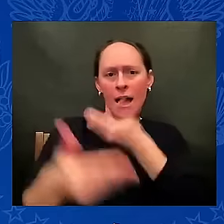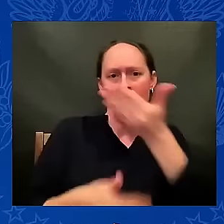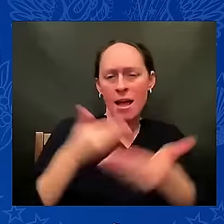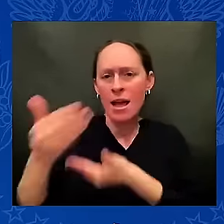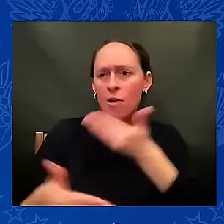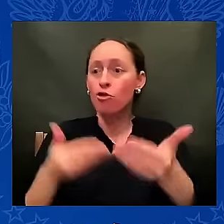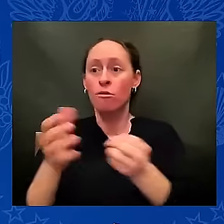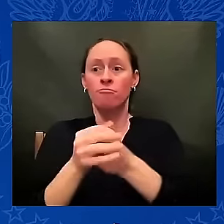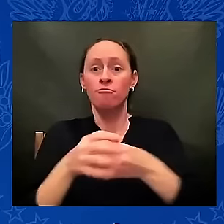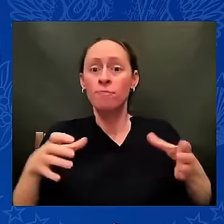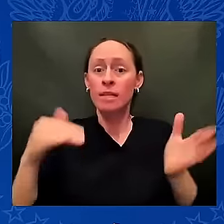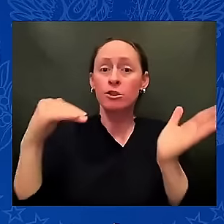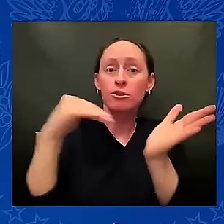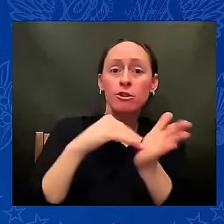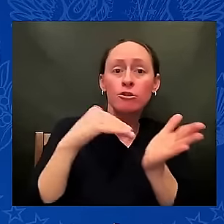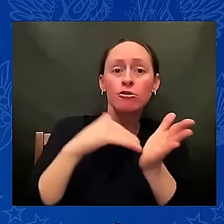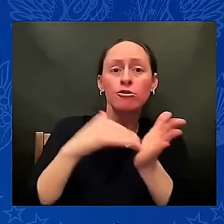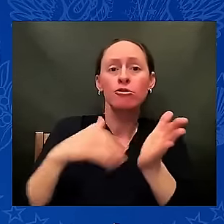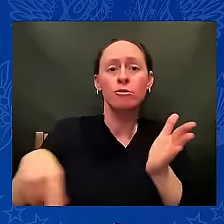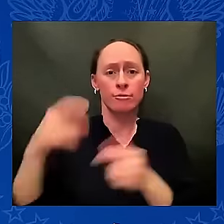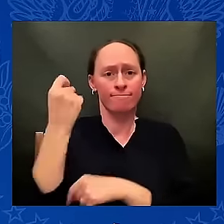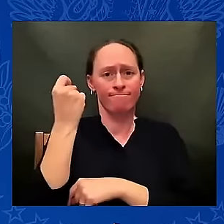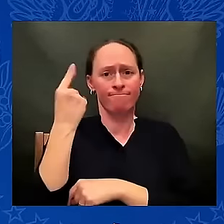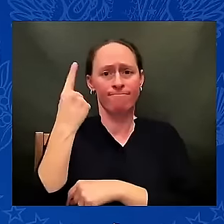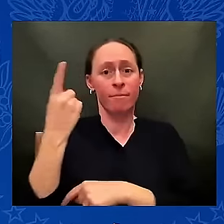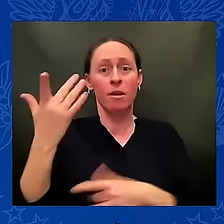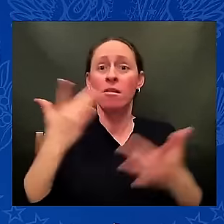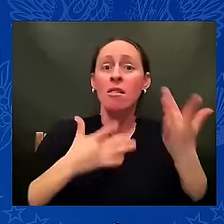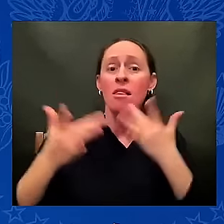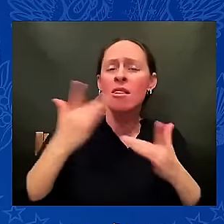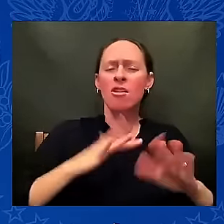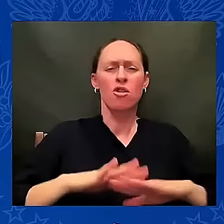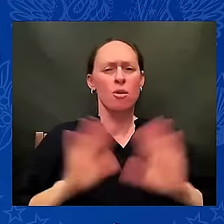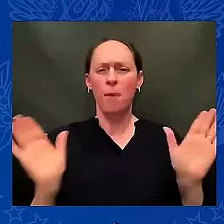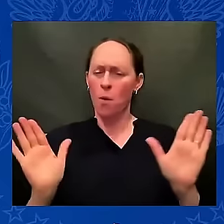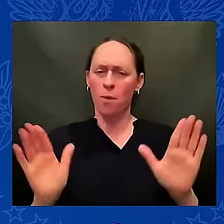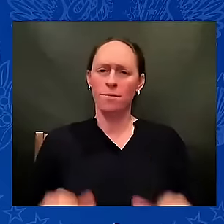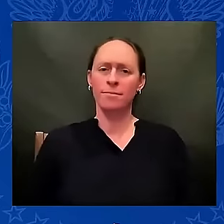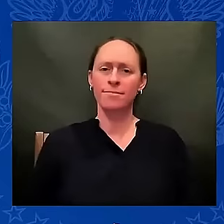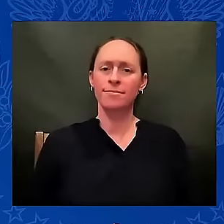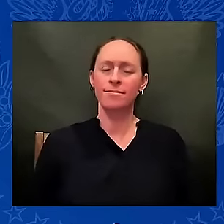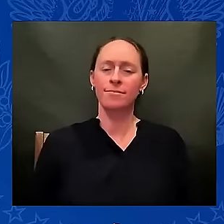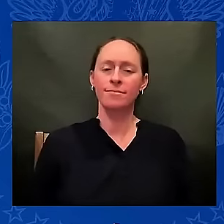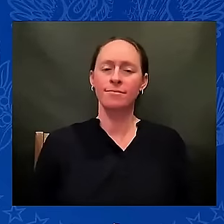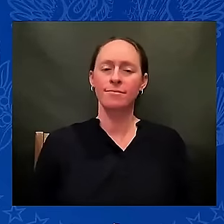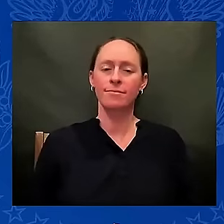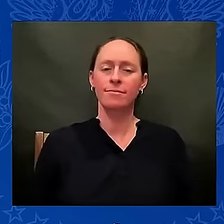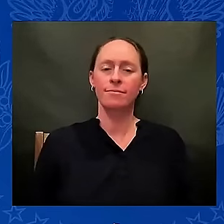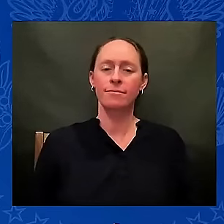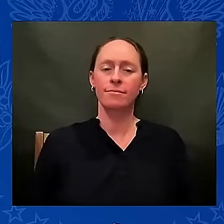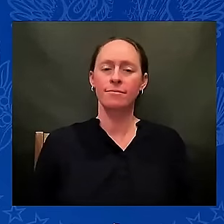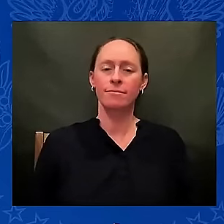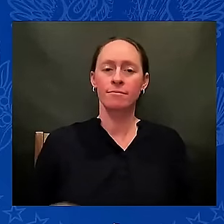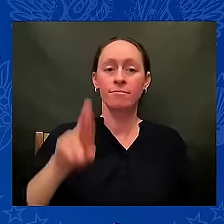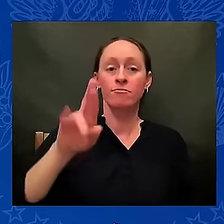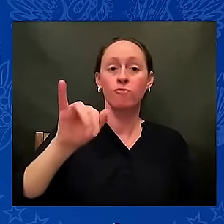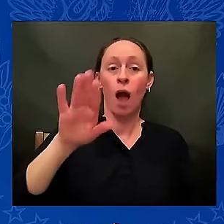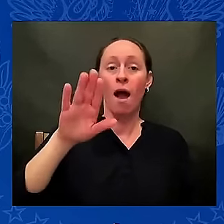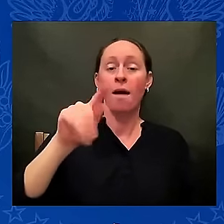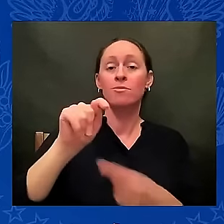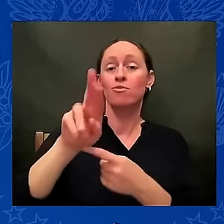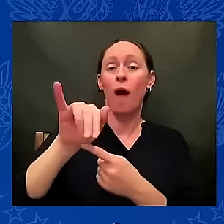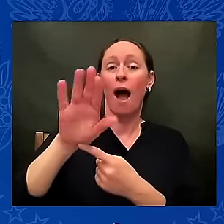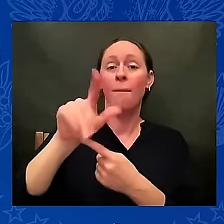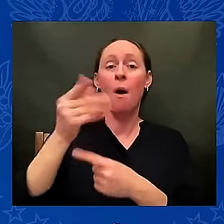We're also preserving ancestral tribal homelands, restoring salmon and other native fish, recognizing the value of